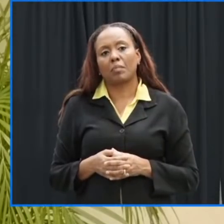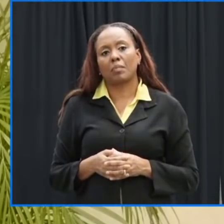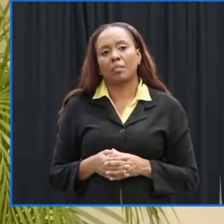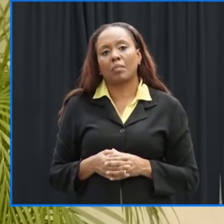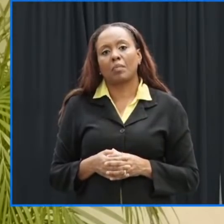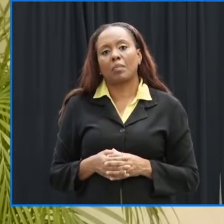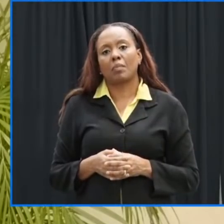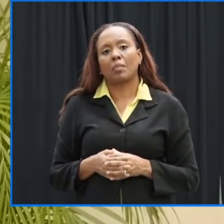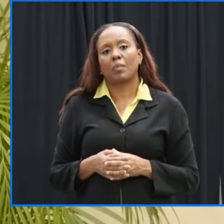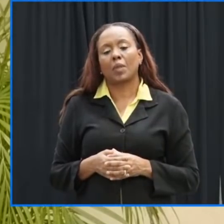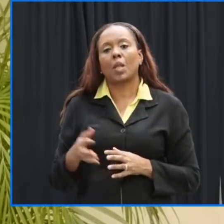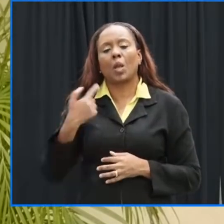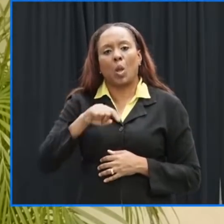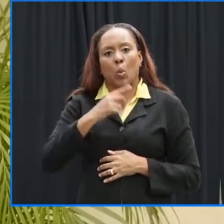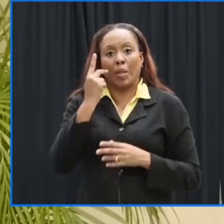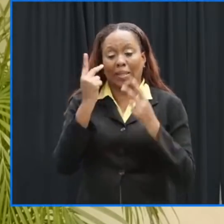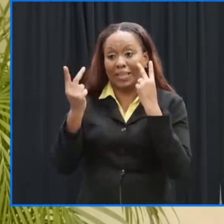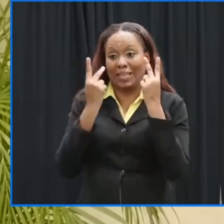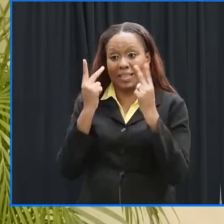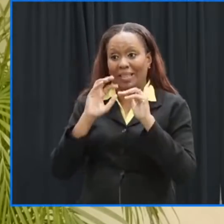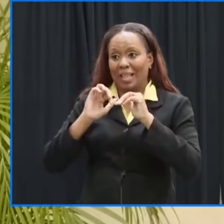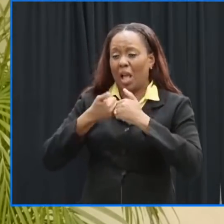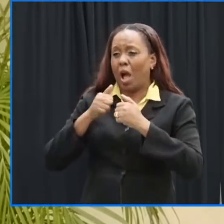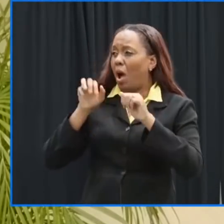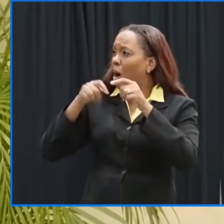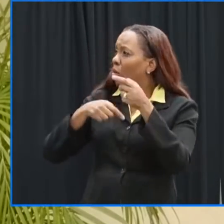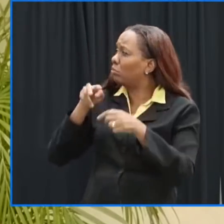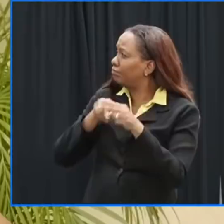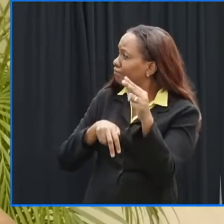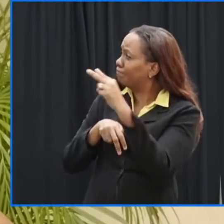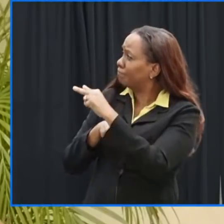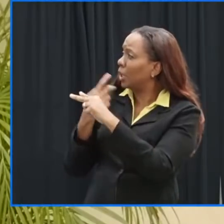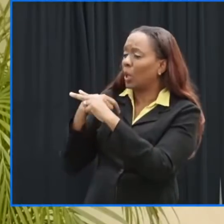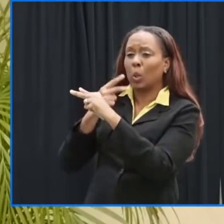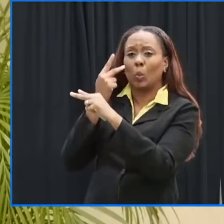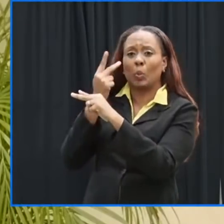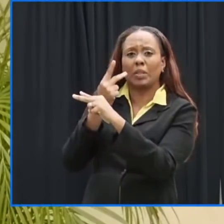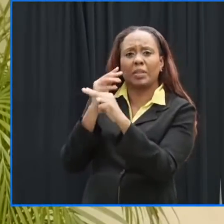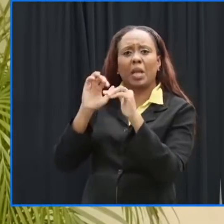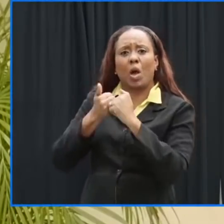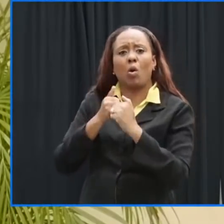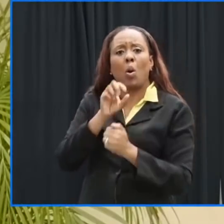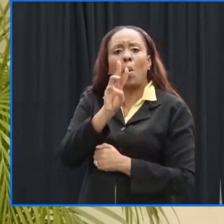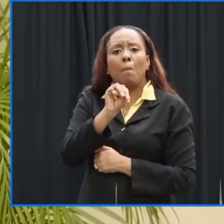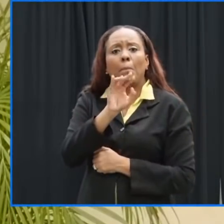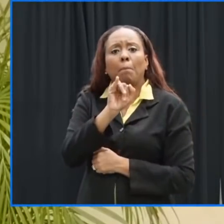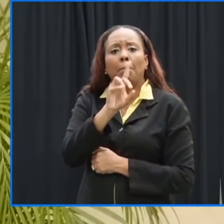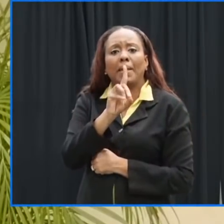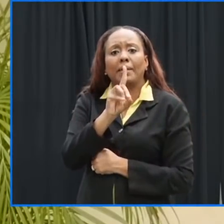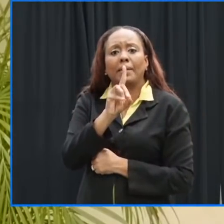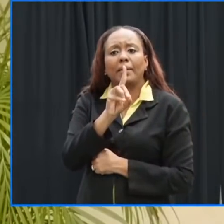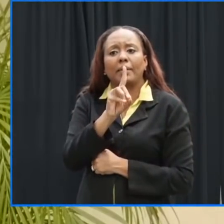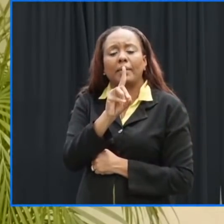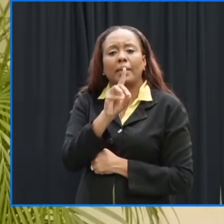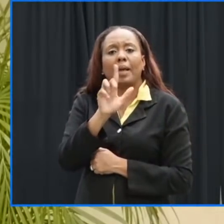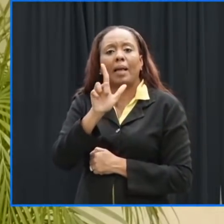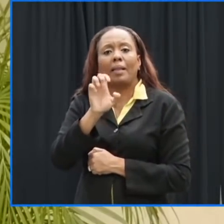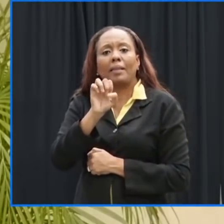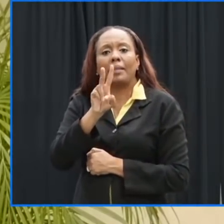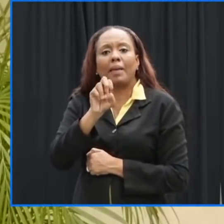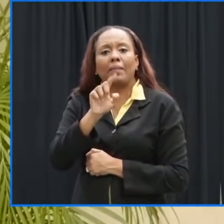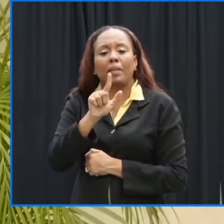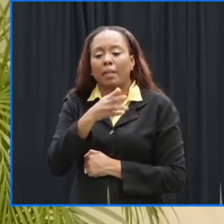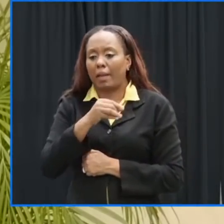low-level vortex ahead of the mid-level one, it's kind of like decoupling itself, and so that's limiting any possibility of rapid